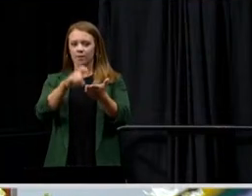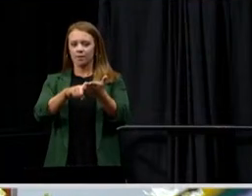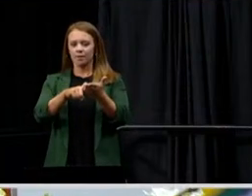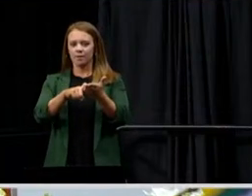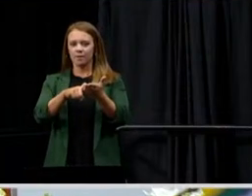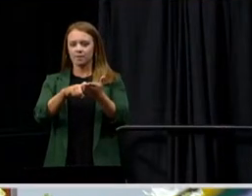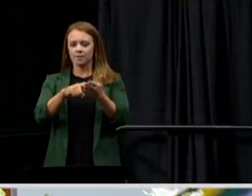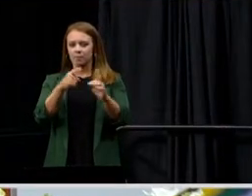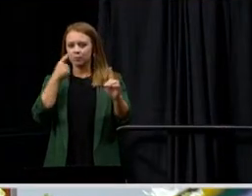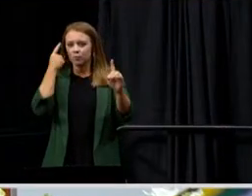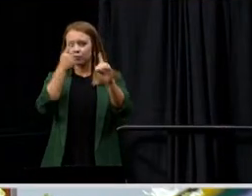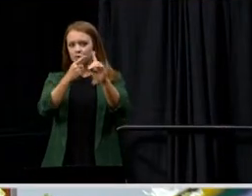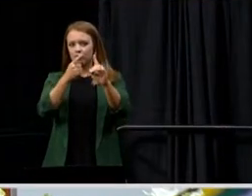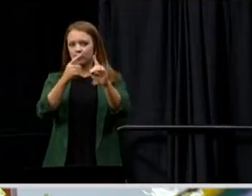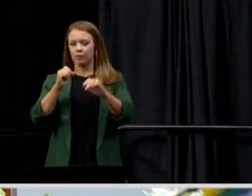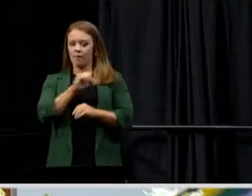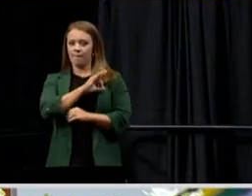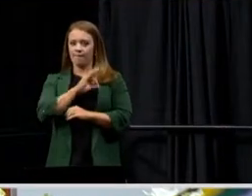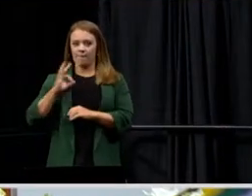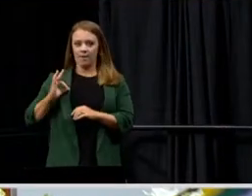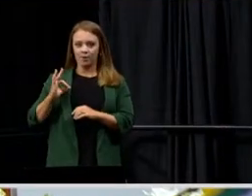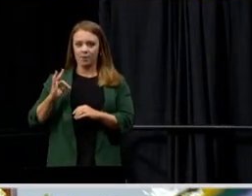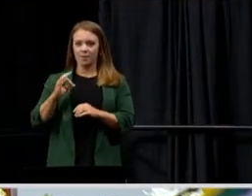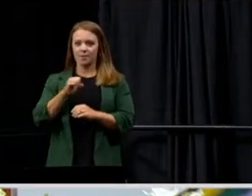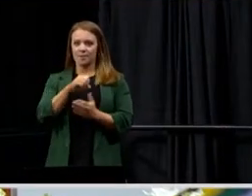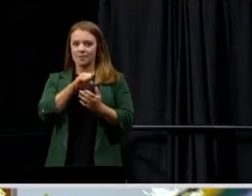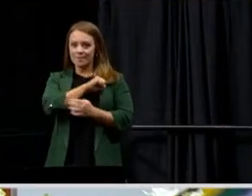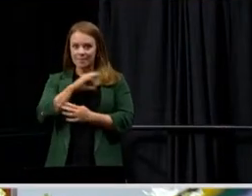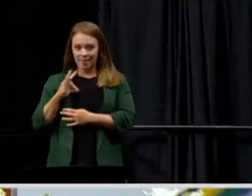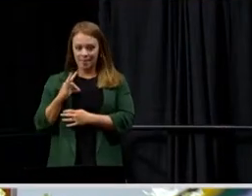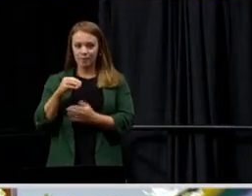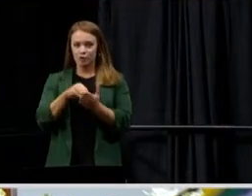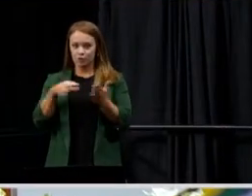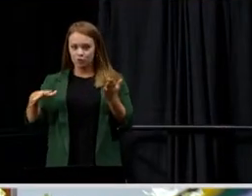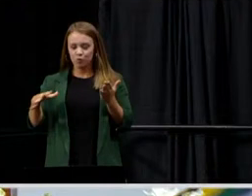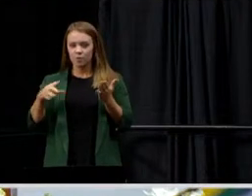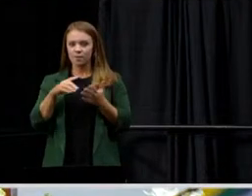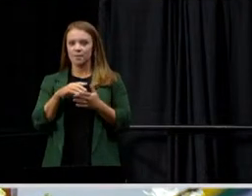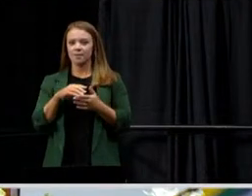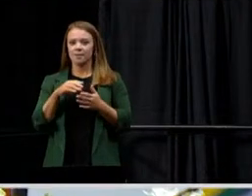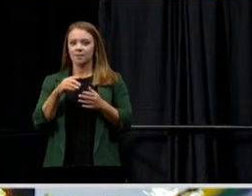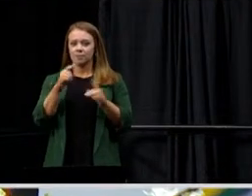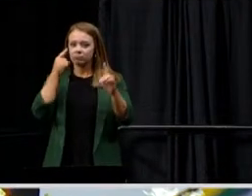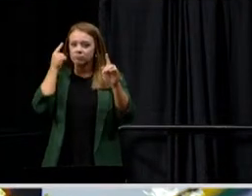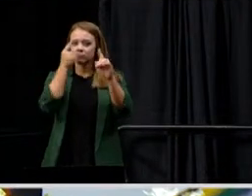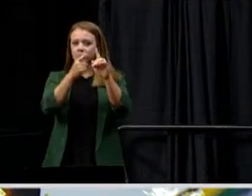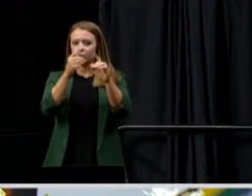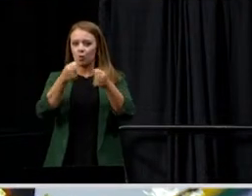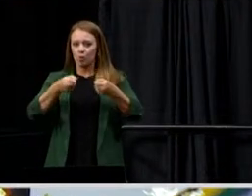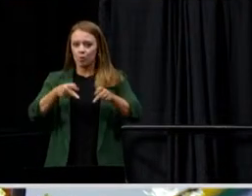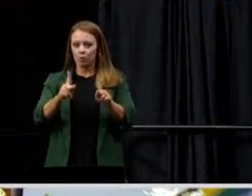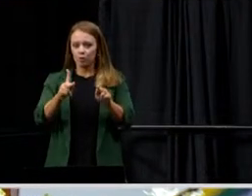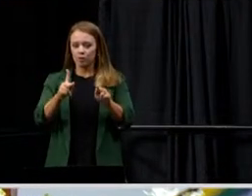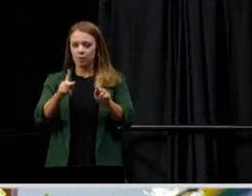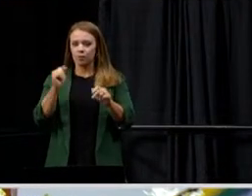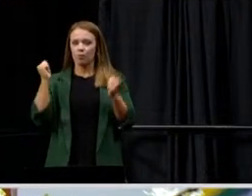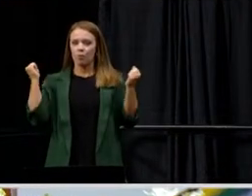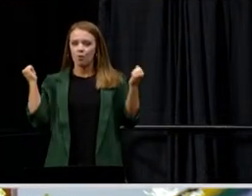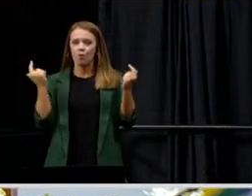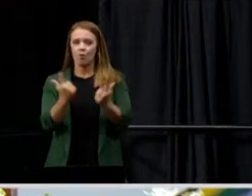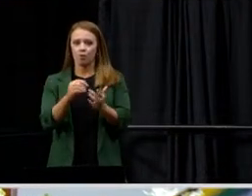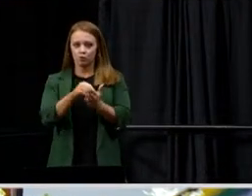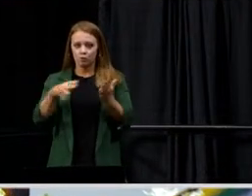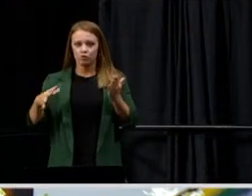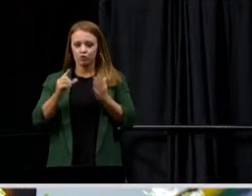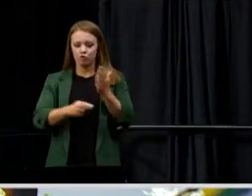pursuit of our faculty, staff, and students in pursuing the opportunity for all students to graduate from the